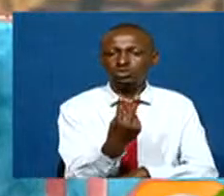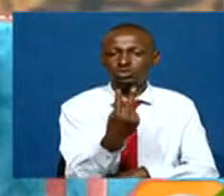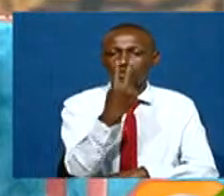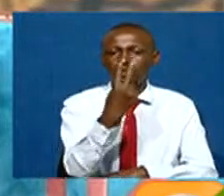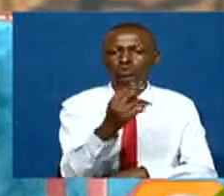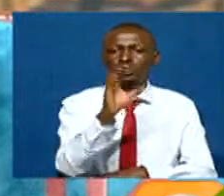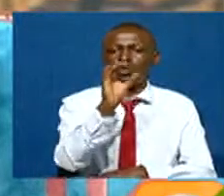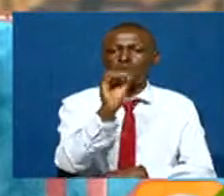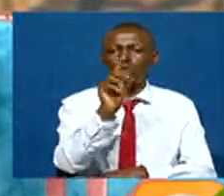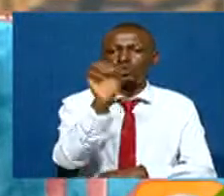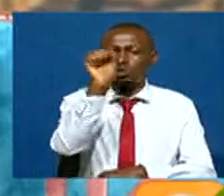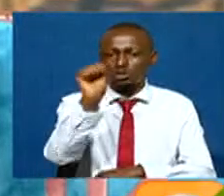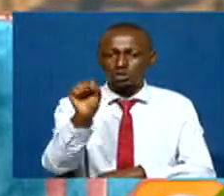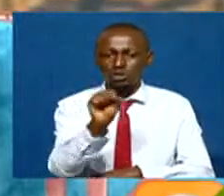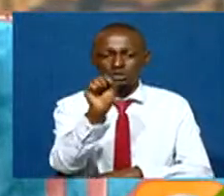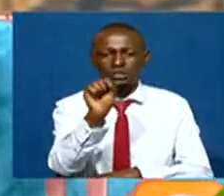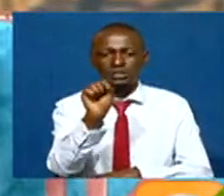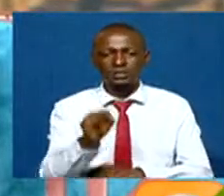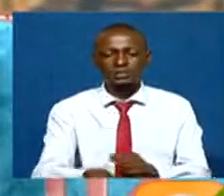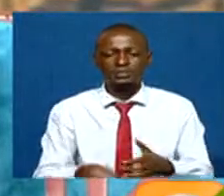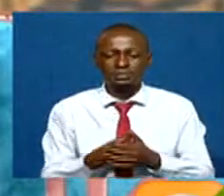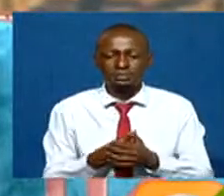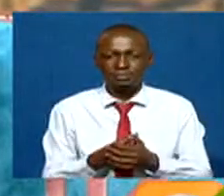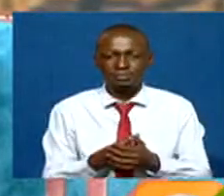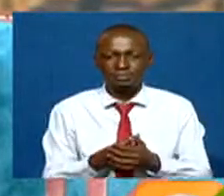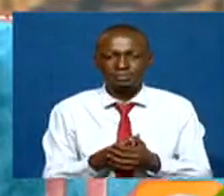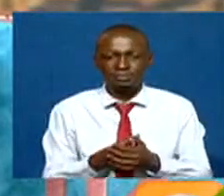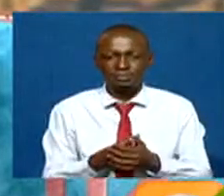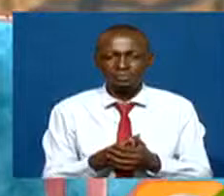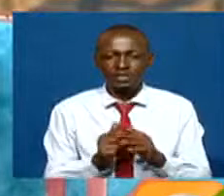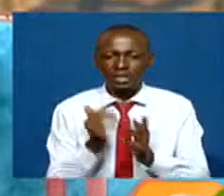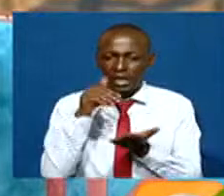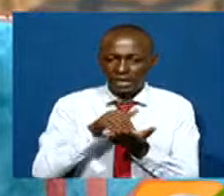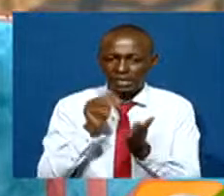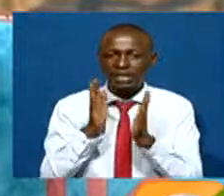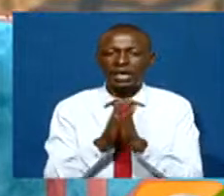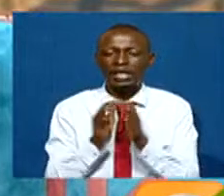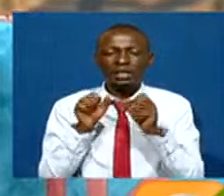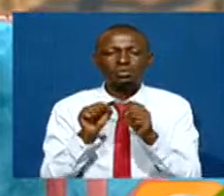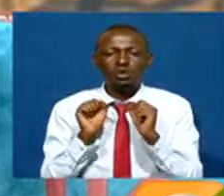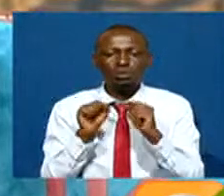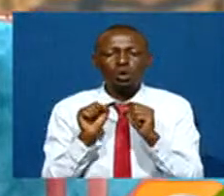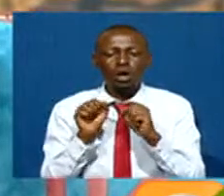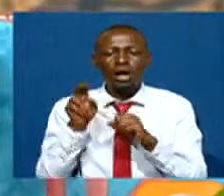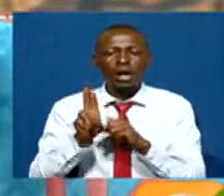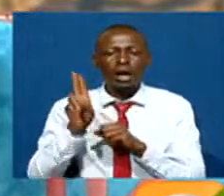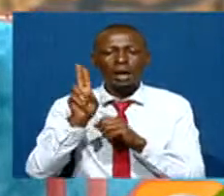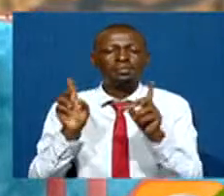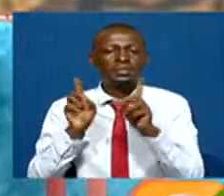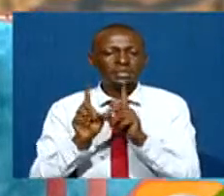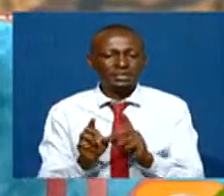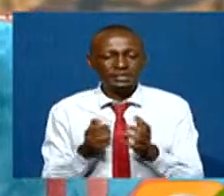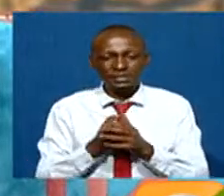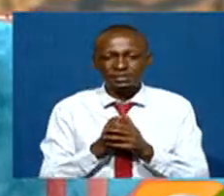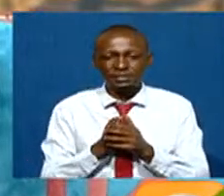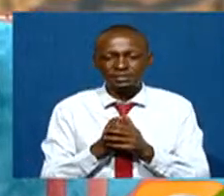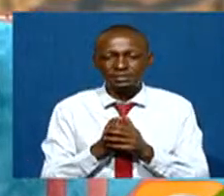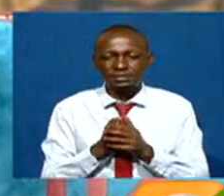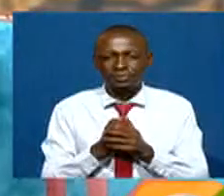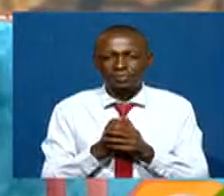is reset, the next one is update. Uh-huh. Now, unlike the year 2000, when the IT industry really made a